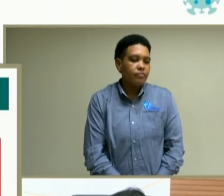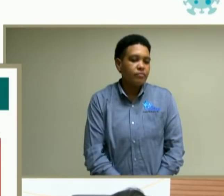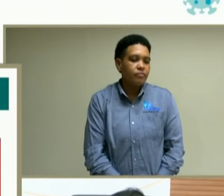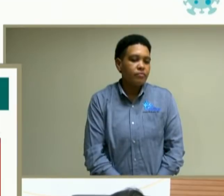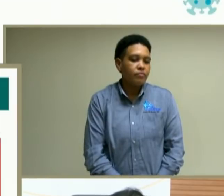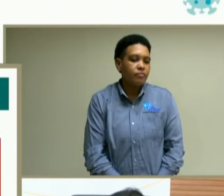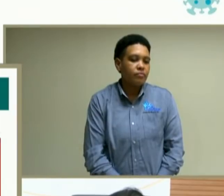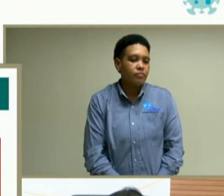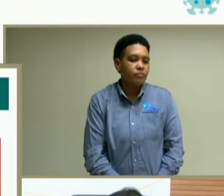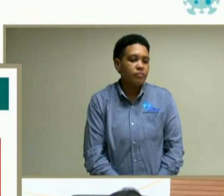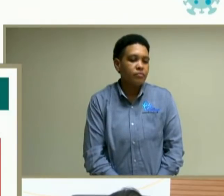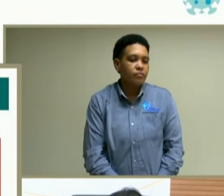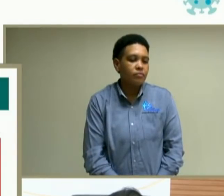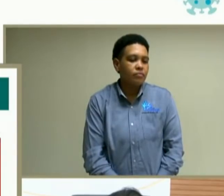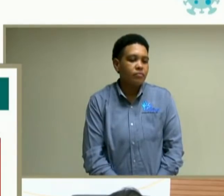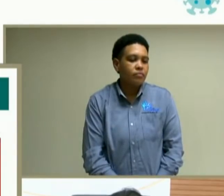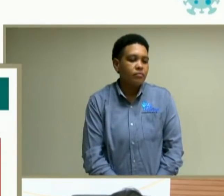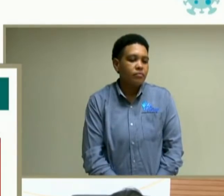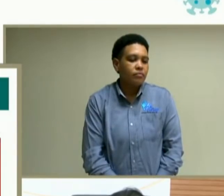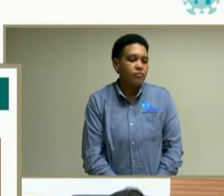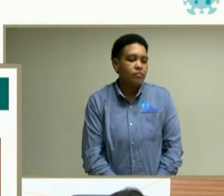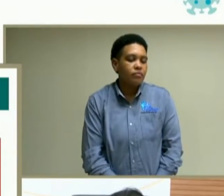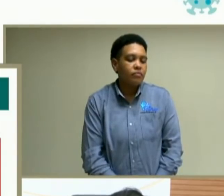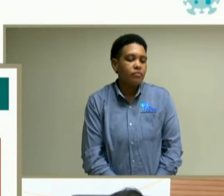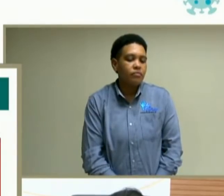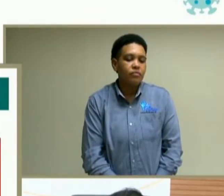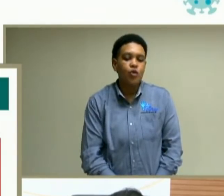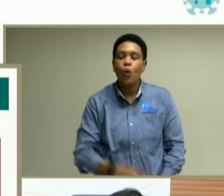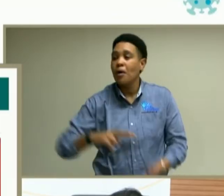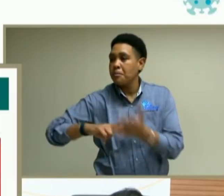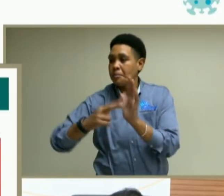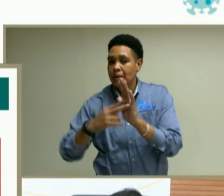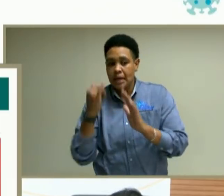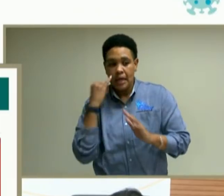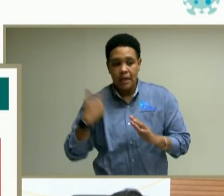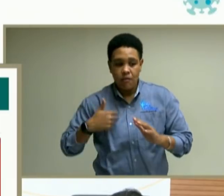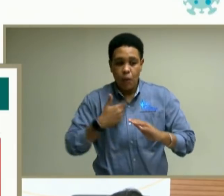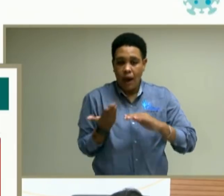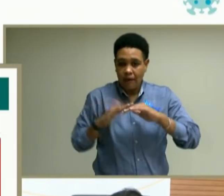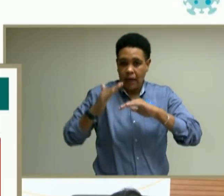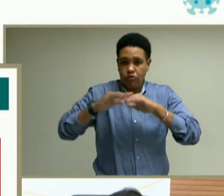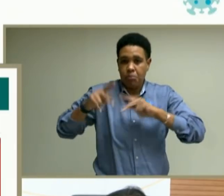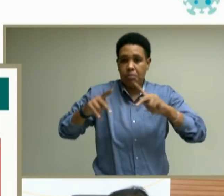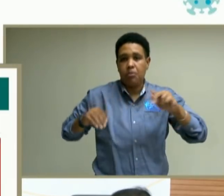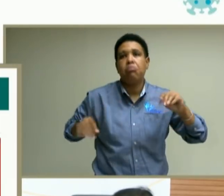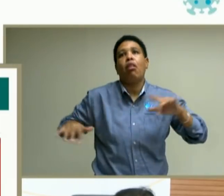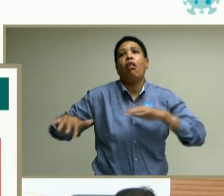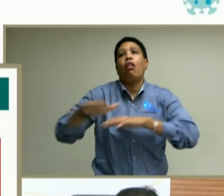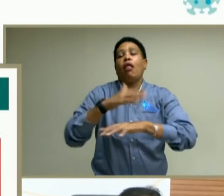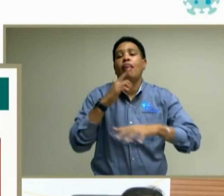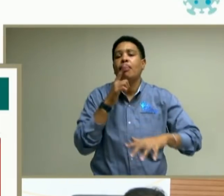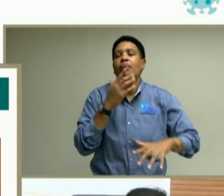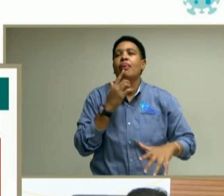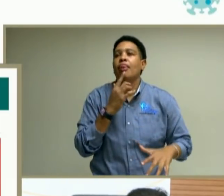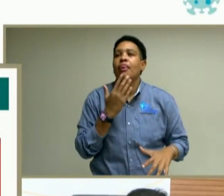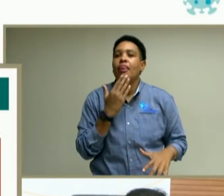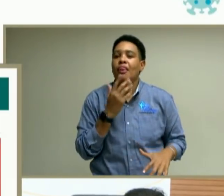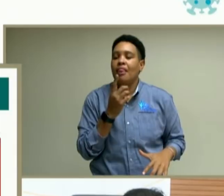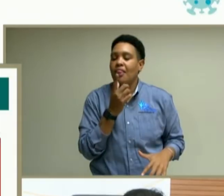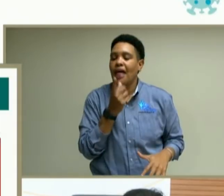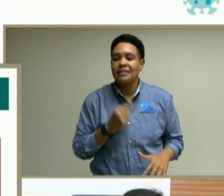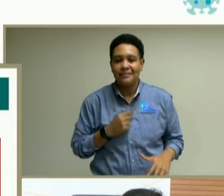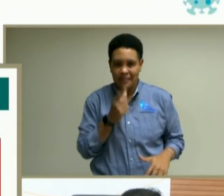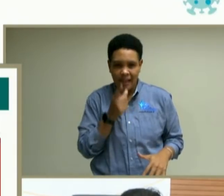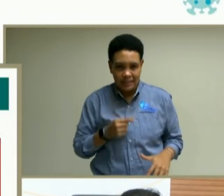where if it is that we have increased movement at Thanksgiving, then we're going to start to see